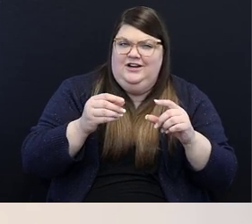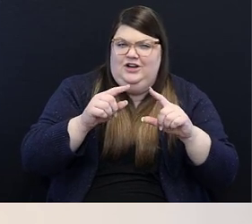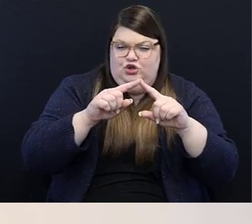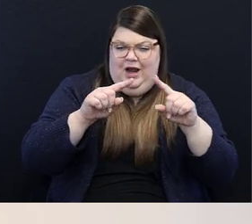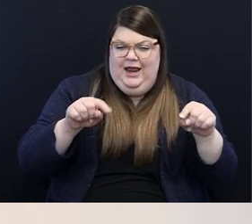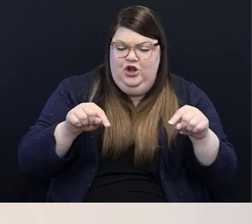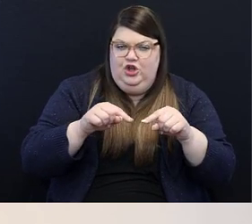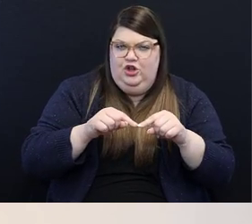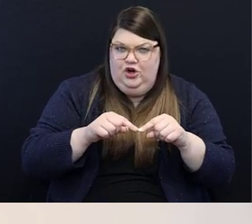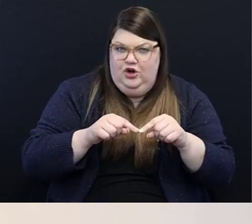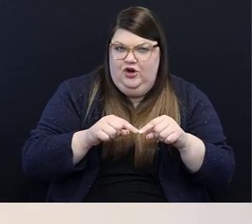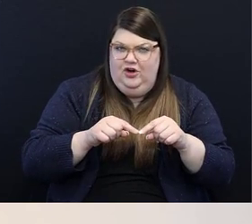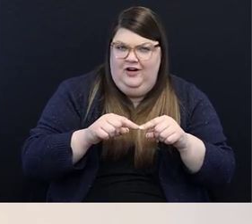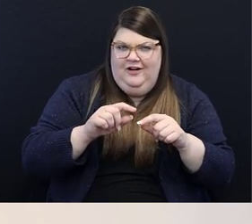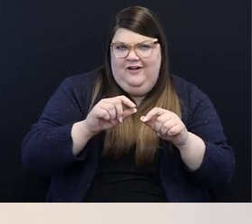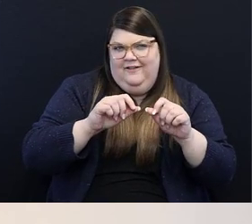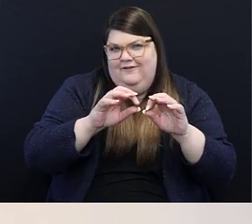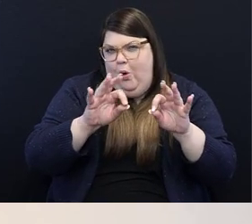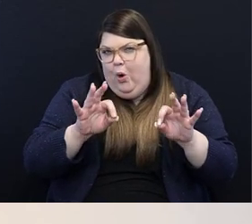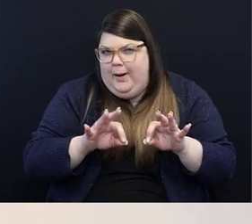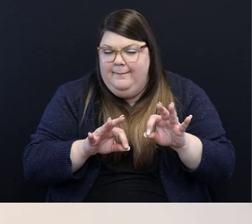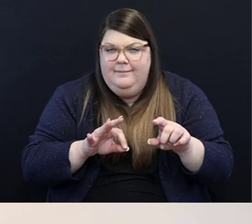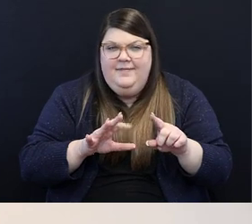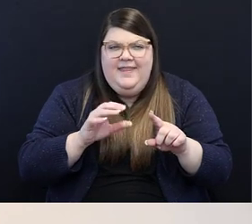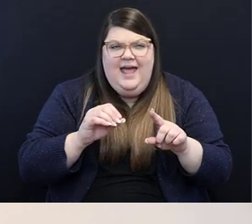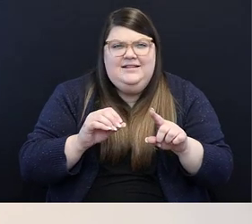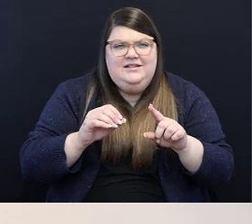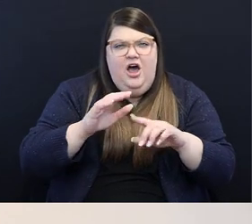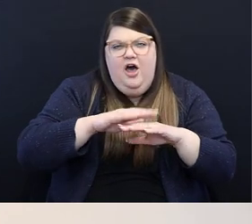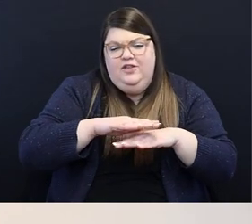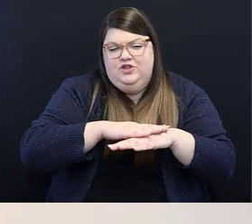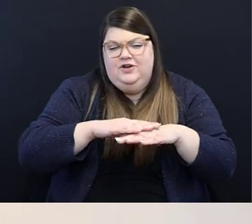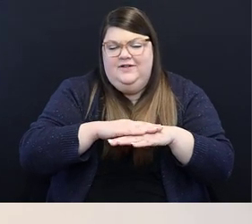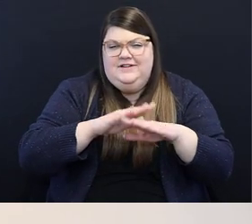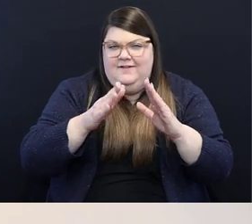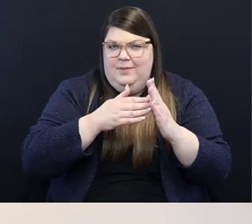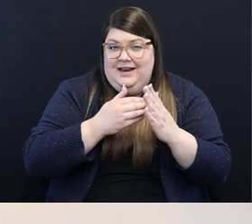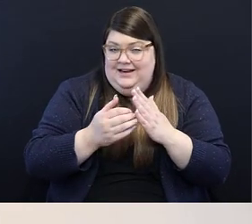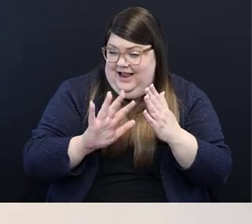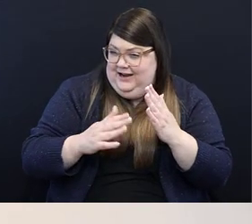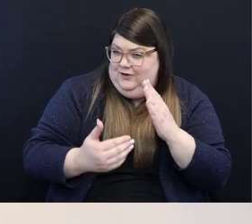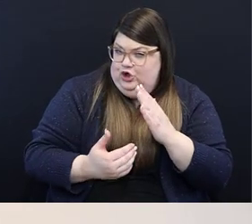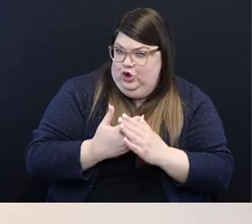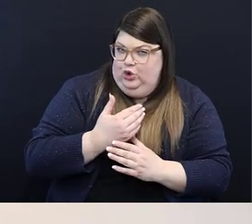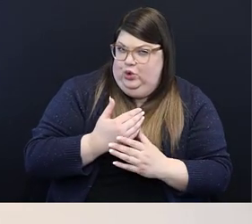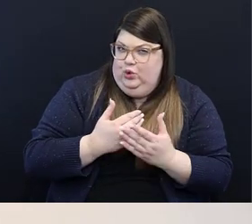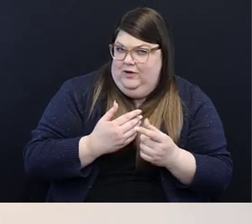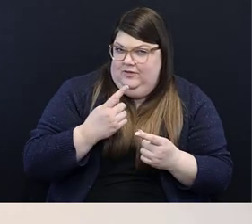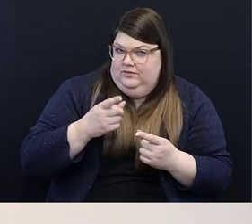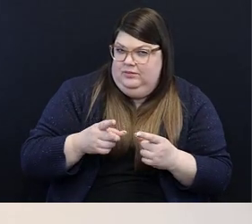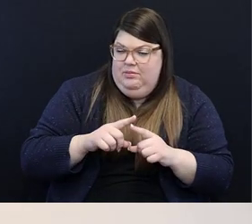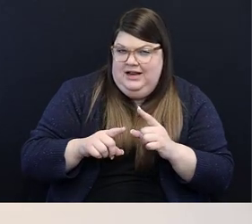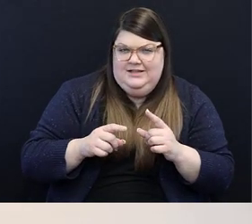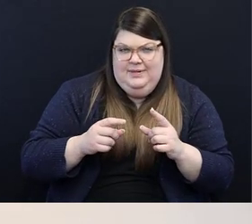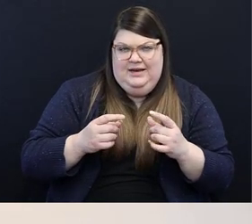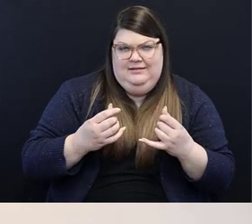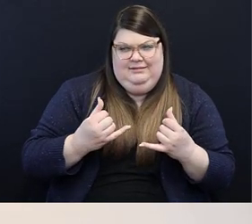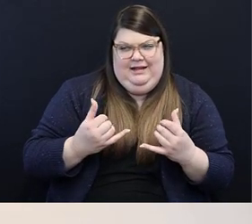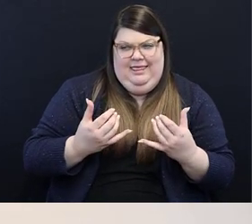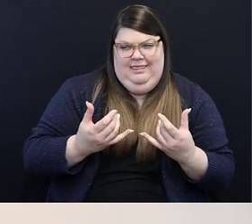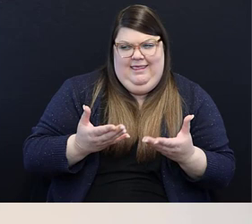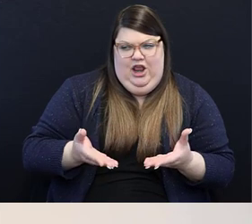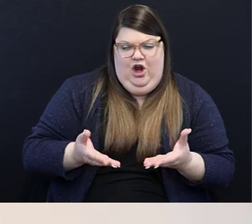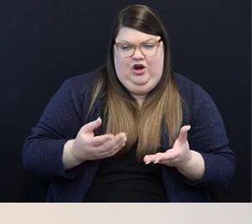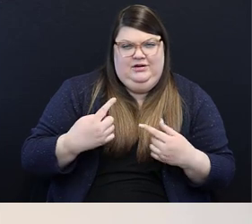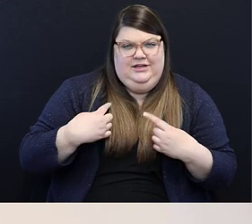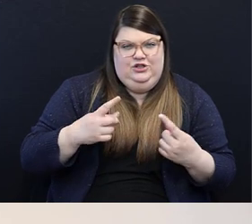the surface of the painting. And it's a relatively new gesture, but it's been present around since 2006. The